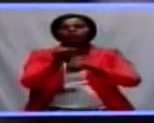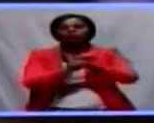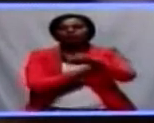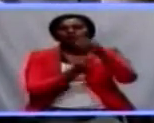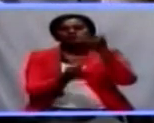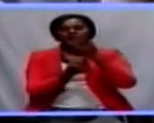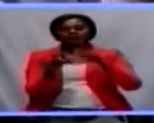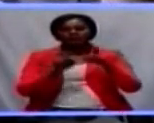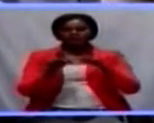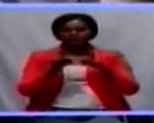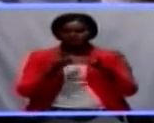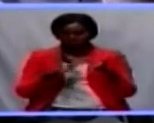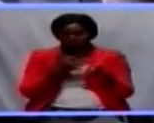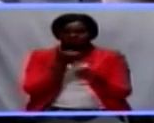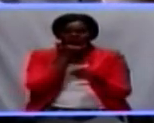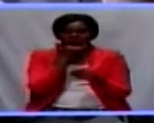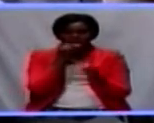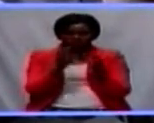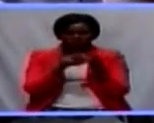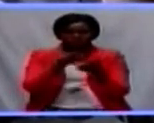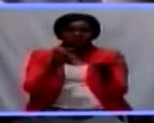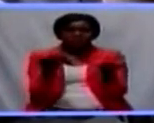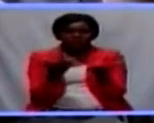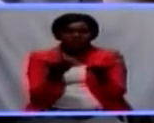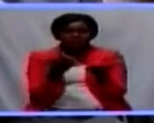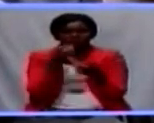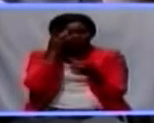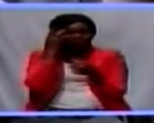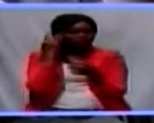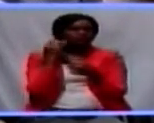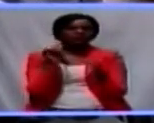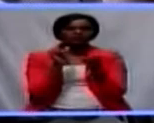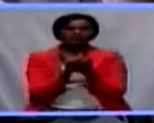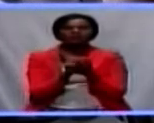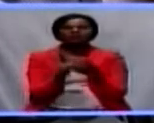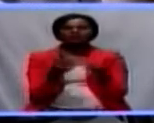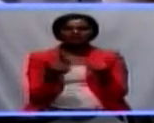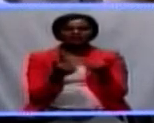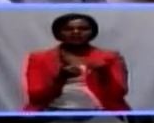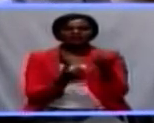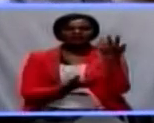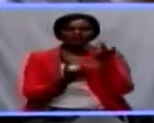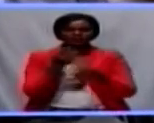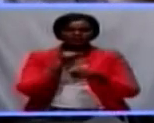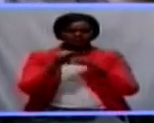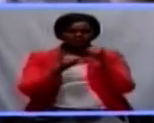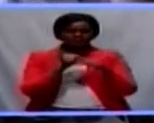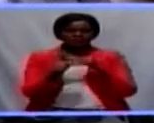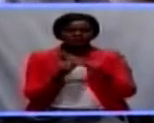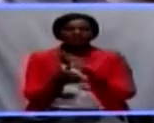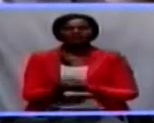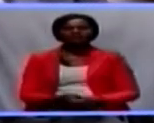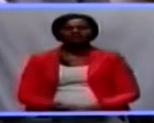people feel guilty once they haven't paid taxes? Exactly. That seems to be absent, and so you end up firefighting. Yeah, I think you've put